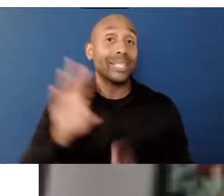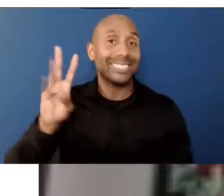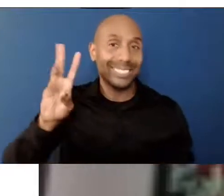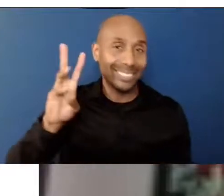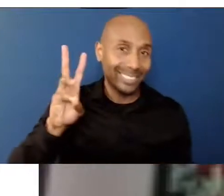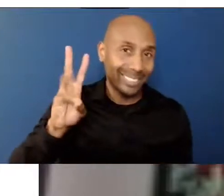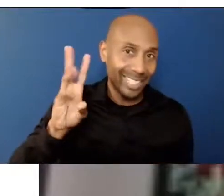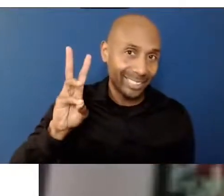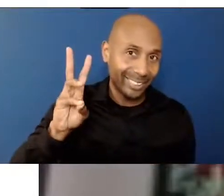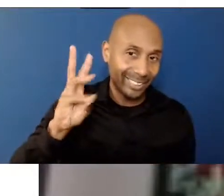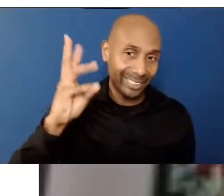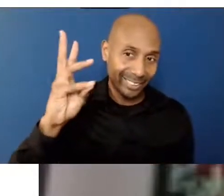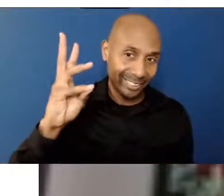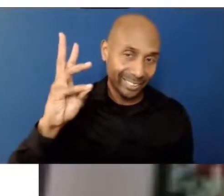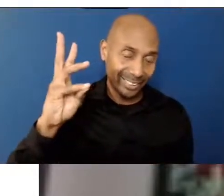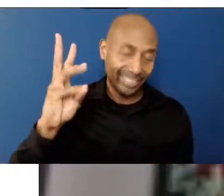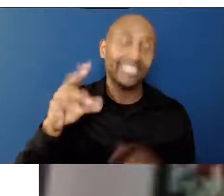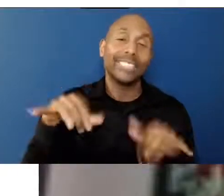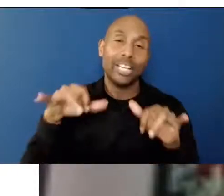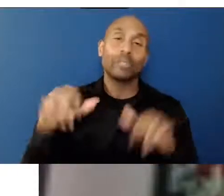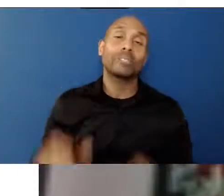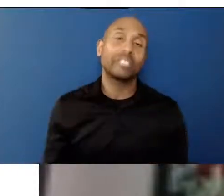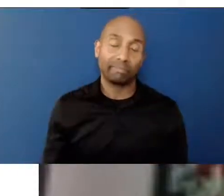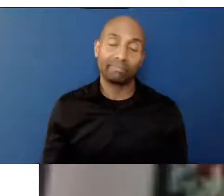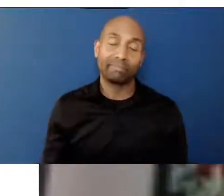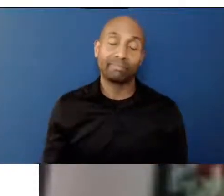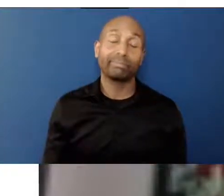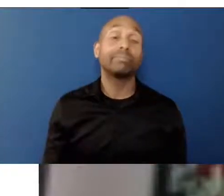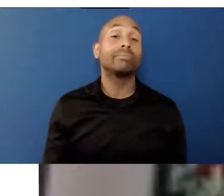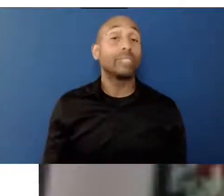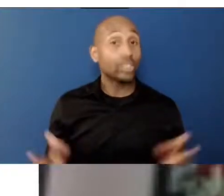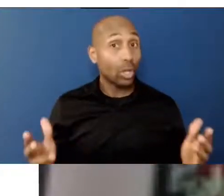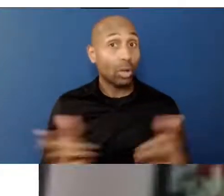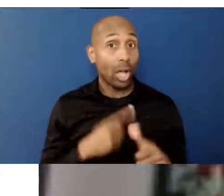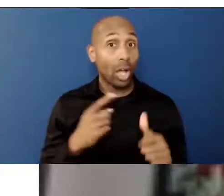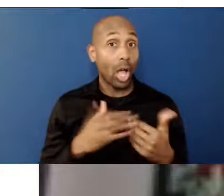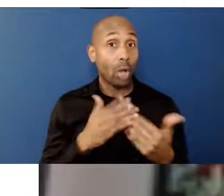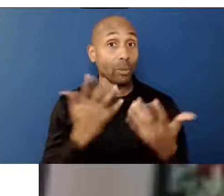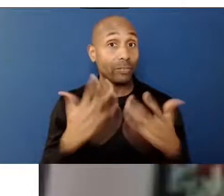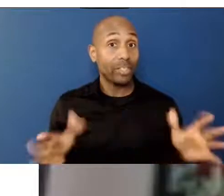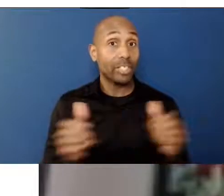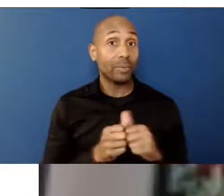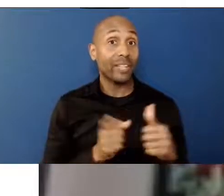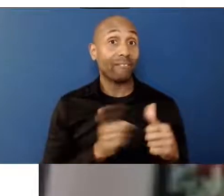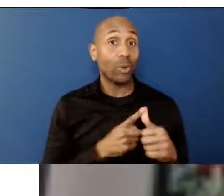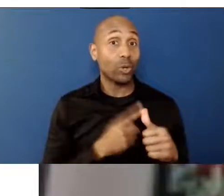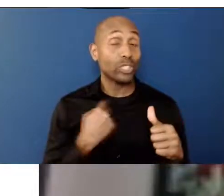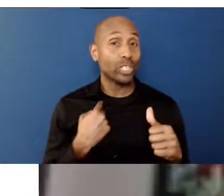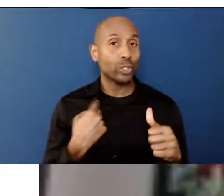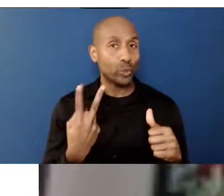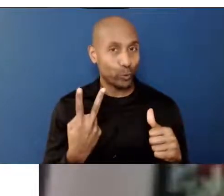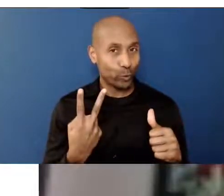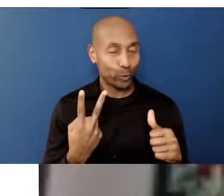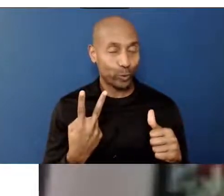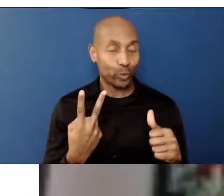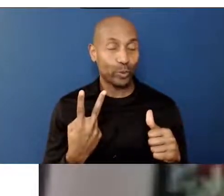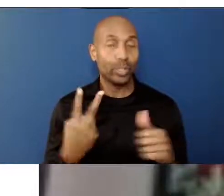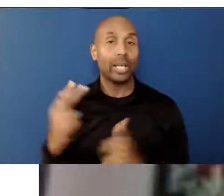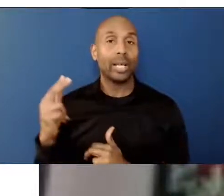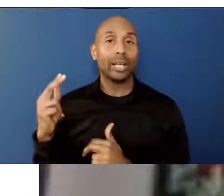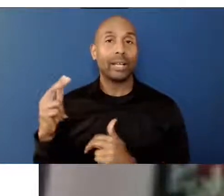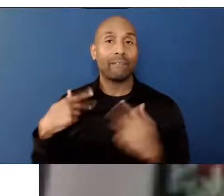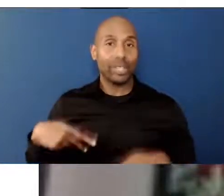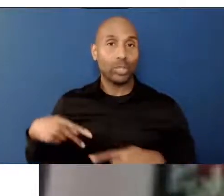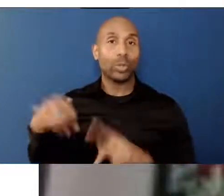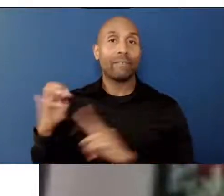development of the first 2 standard areas, built environment and education. And those were chosen through, feedback that was